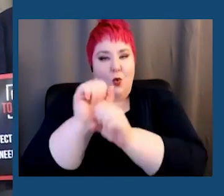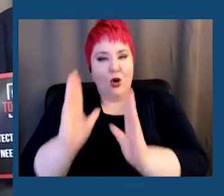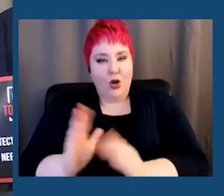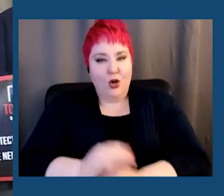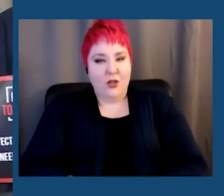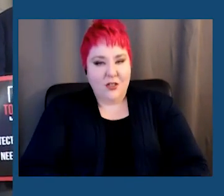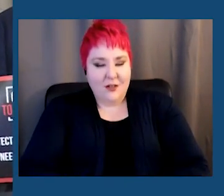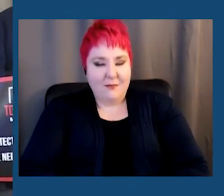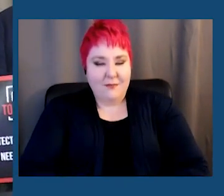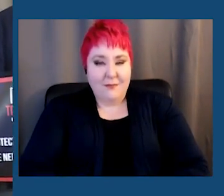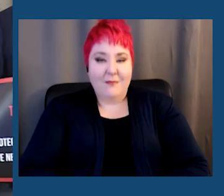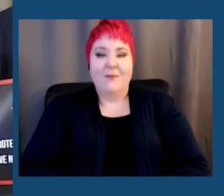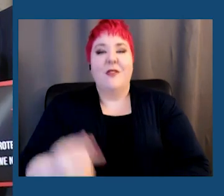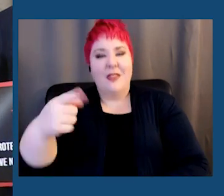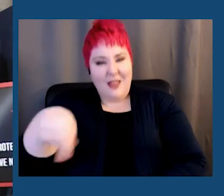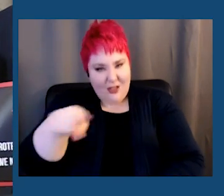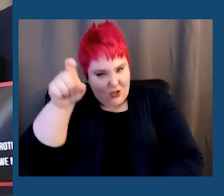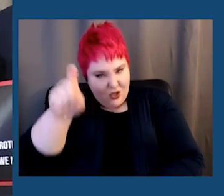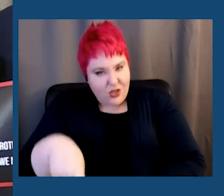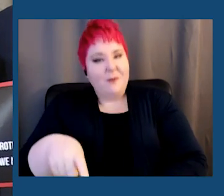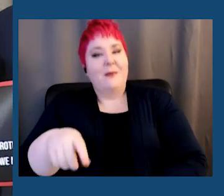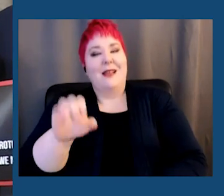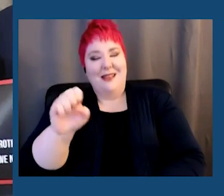They should be considered essential workers.